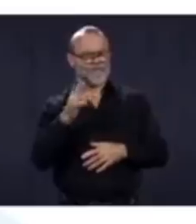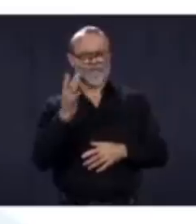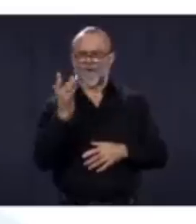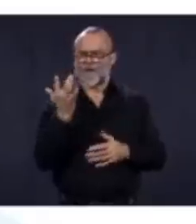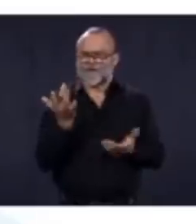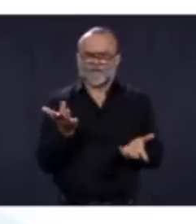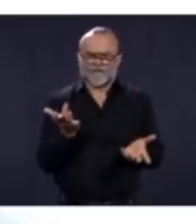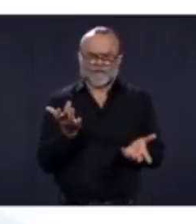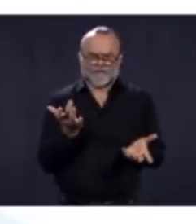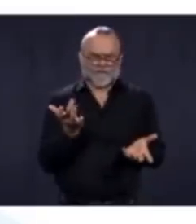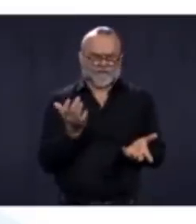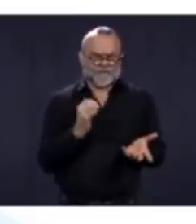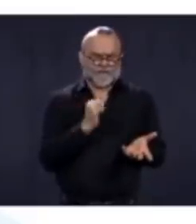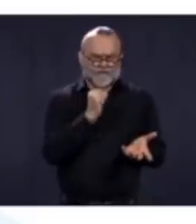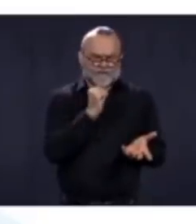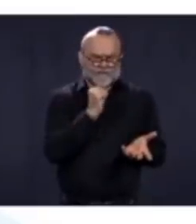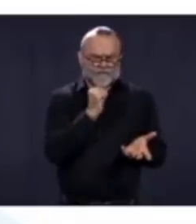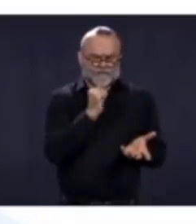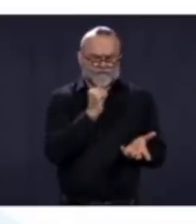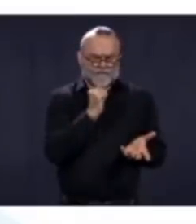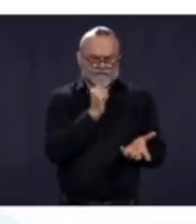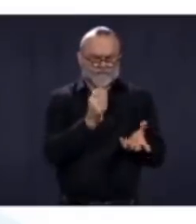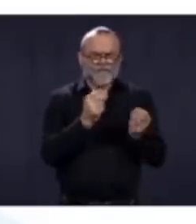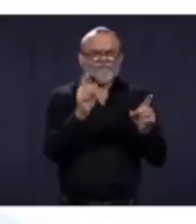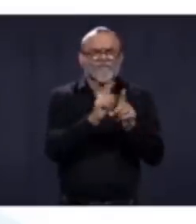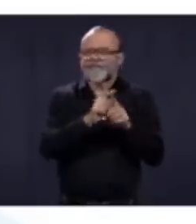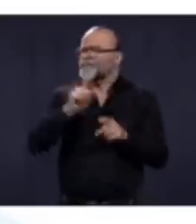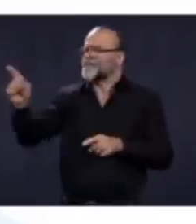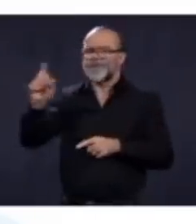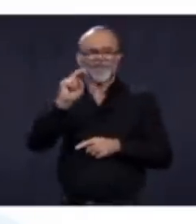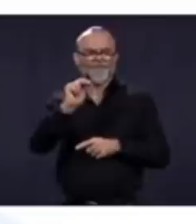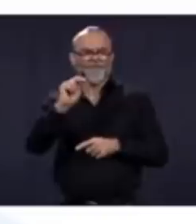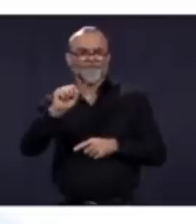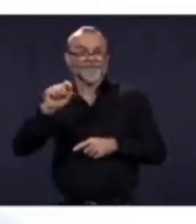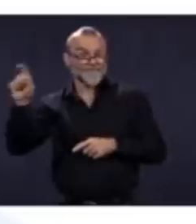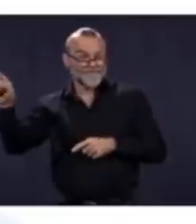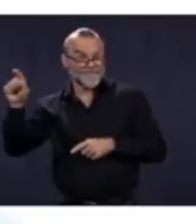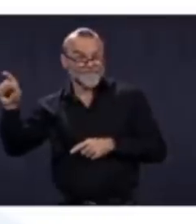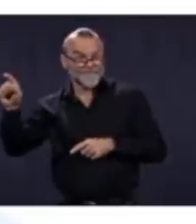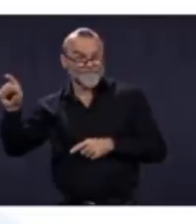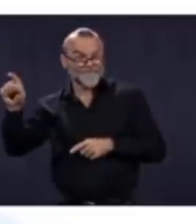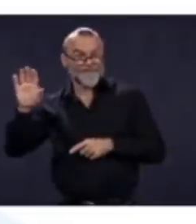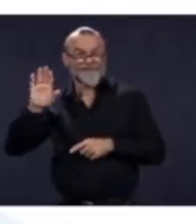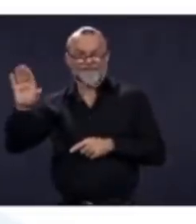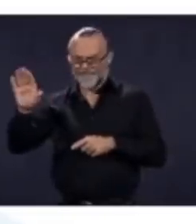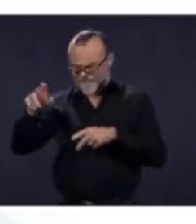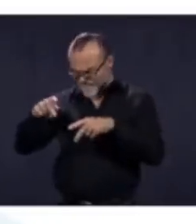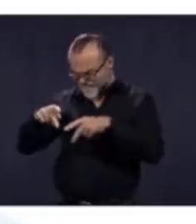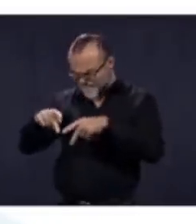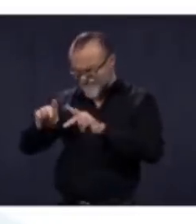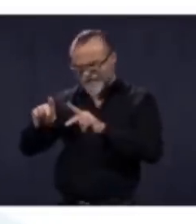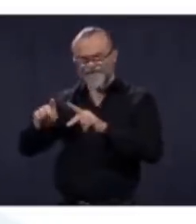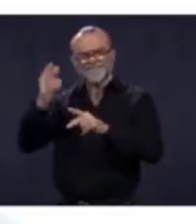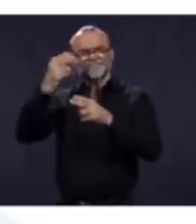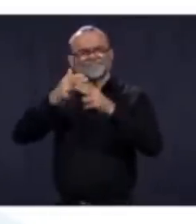didn't go in the same direction than, for example, Nova Scotia, who is allowing a